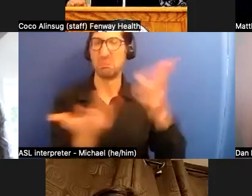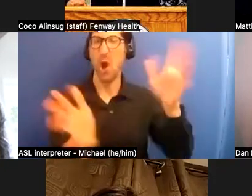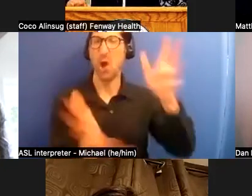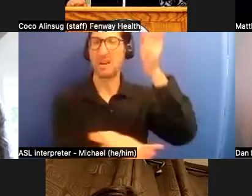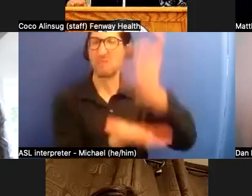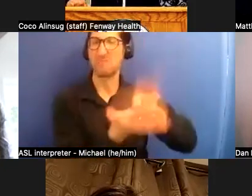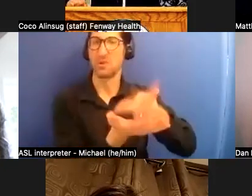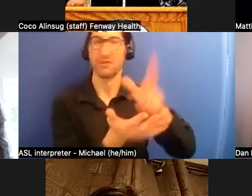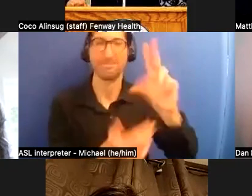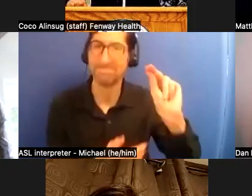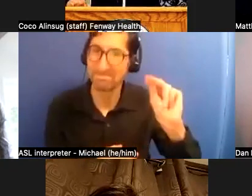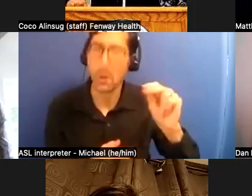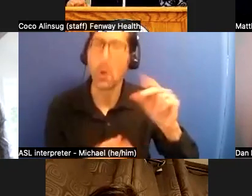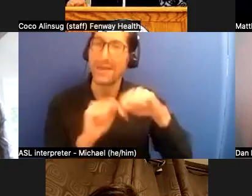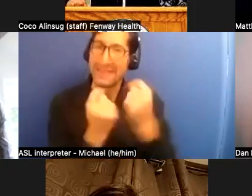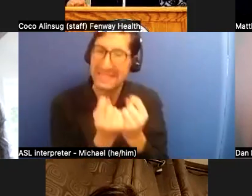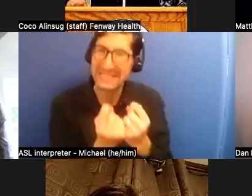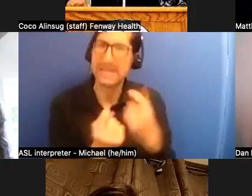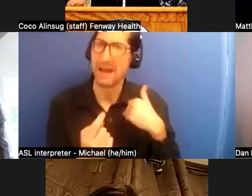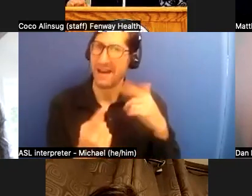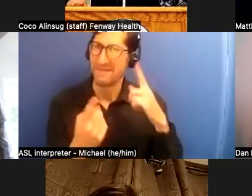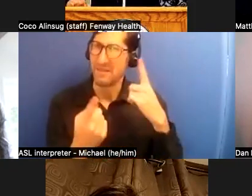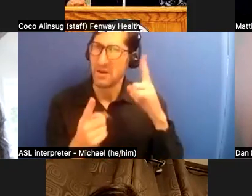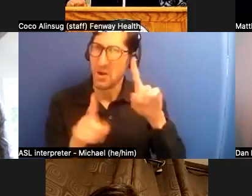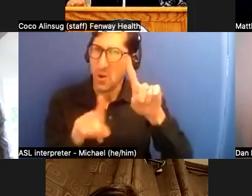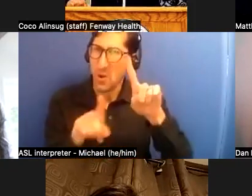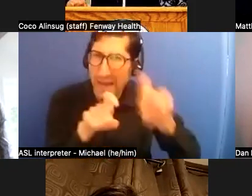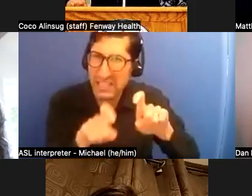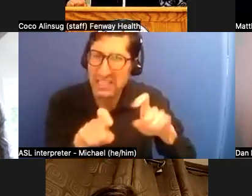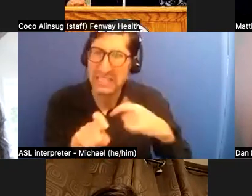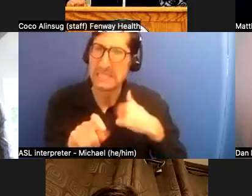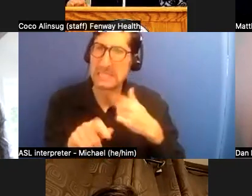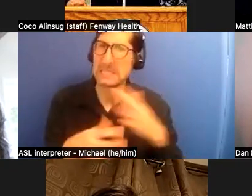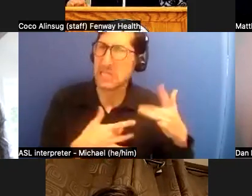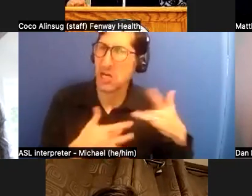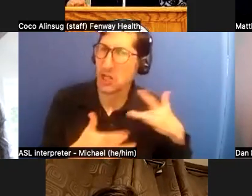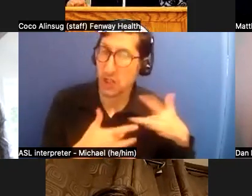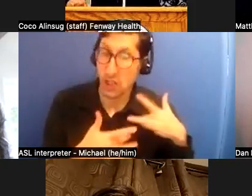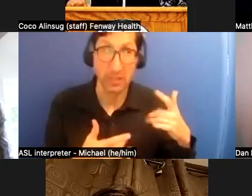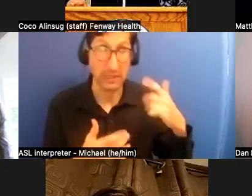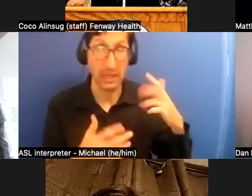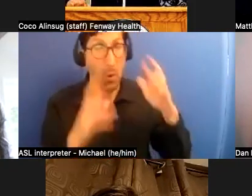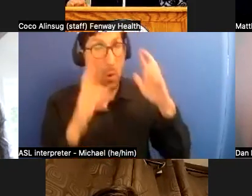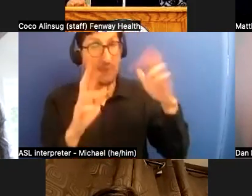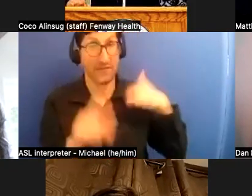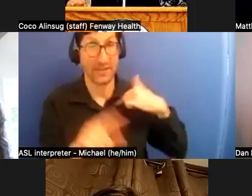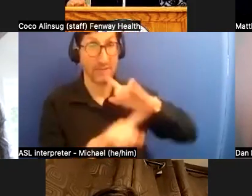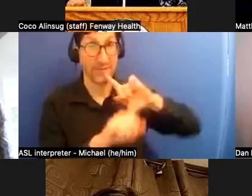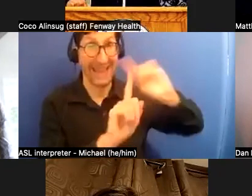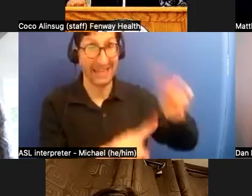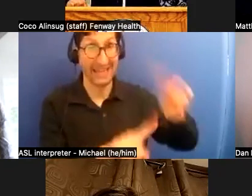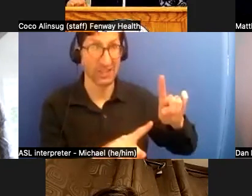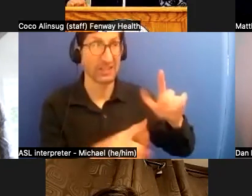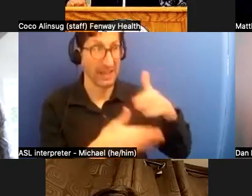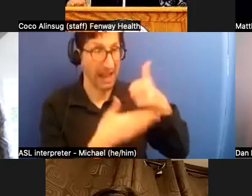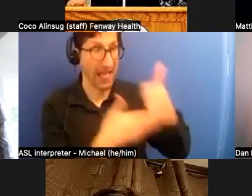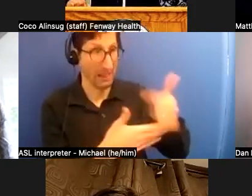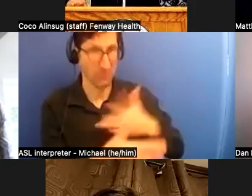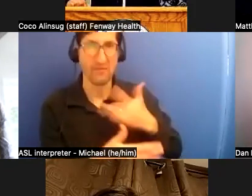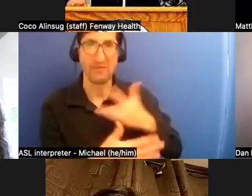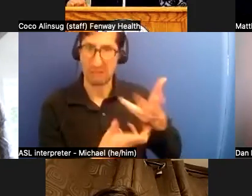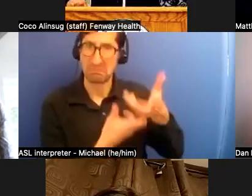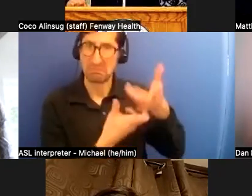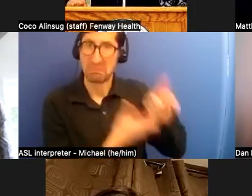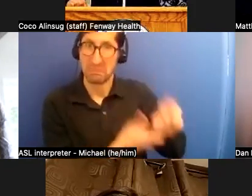questions and I'm glad we were able to answer them. But I just want to acknowledge that because not many people are making that extra effort to come in